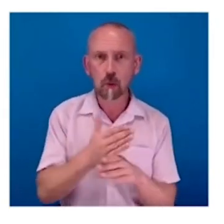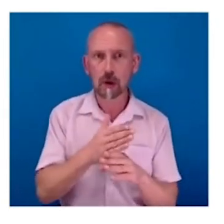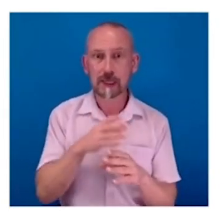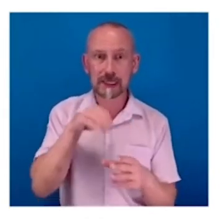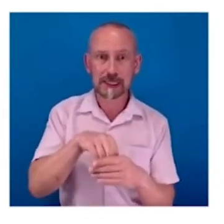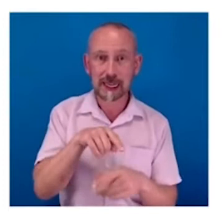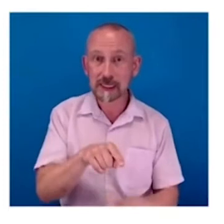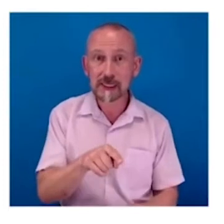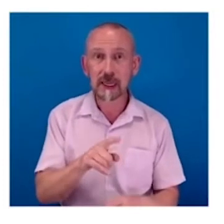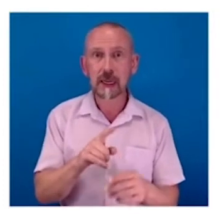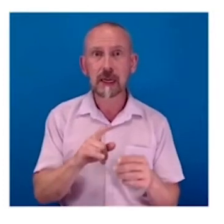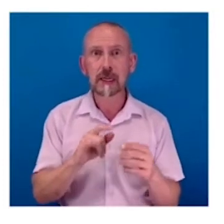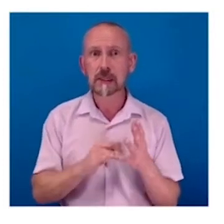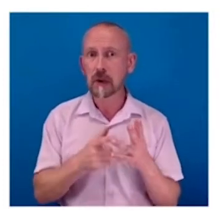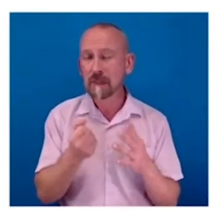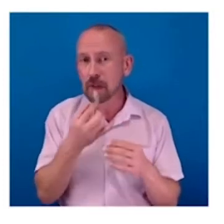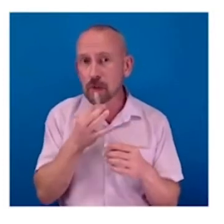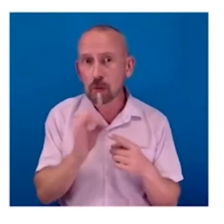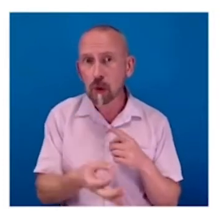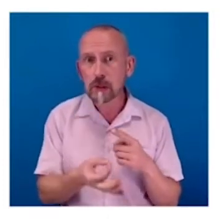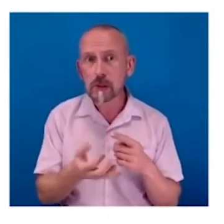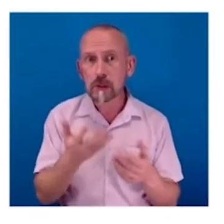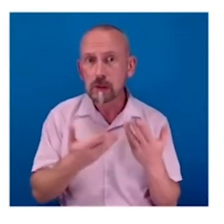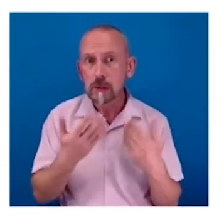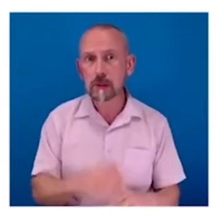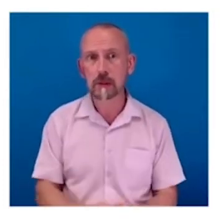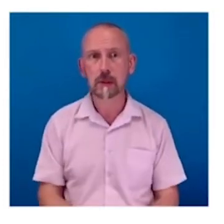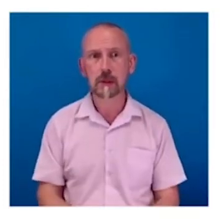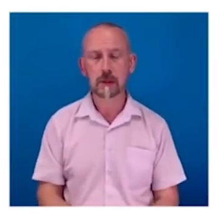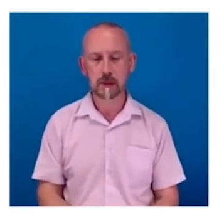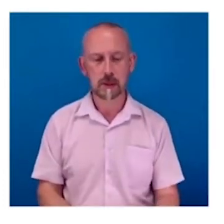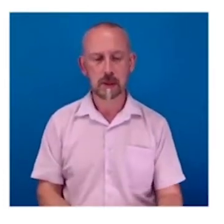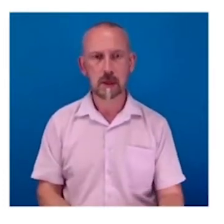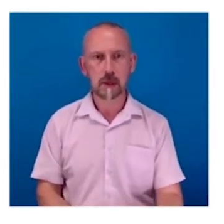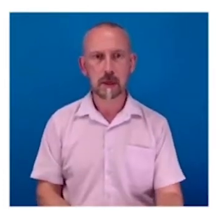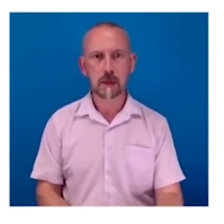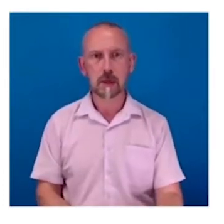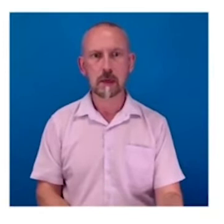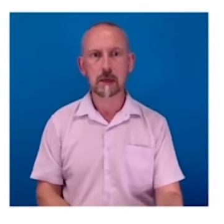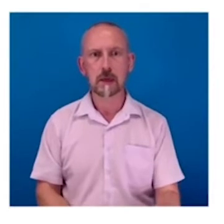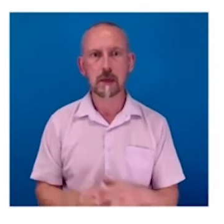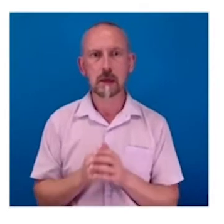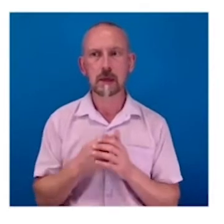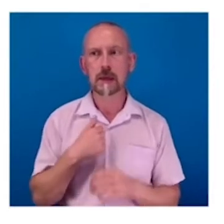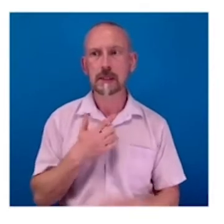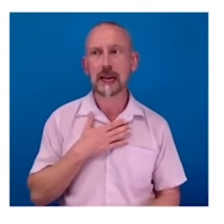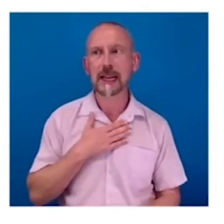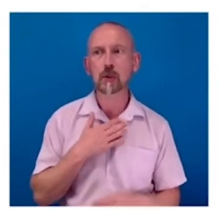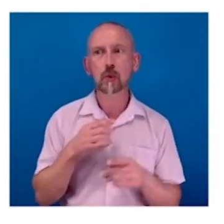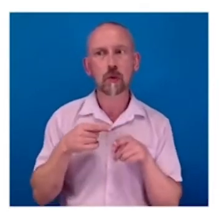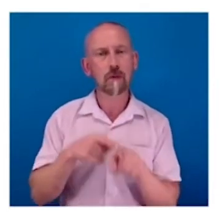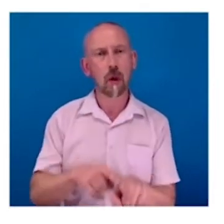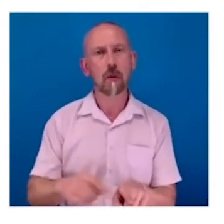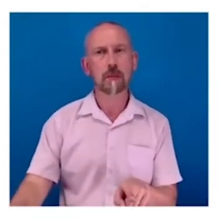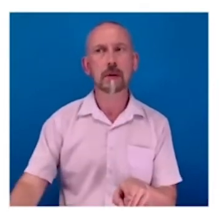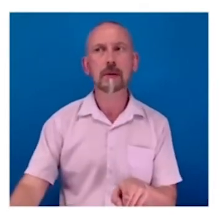do you have a few points you want to make on this? I wanted to follow Robin about two things. First, in Israel, there's the laws